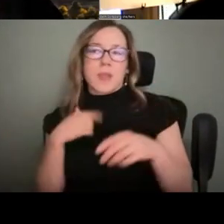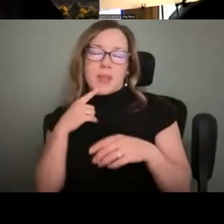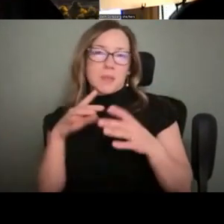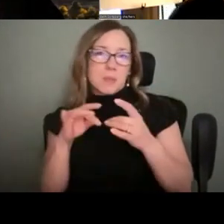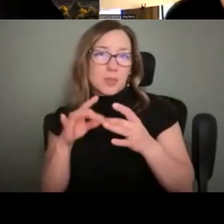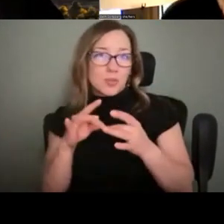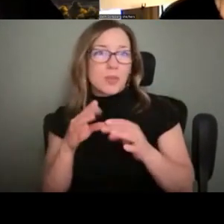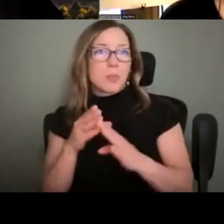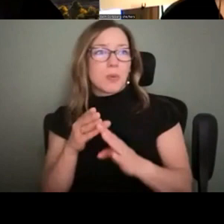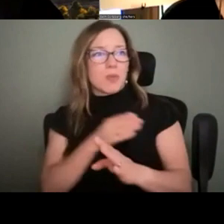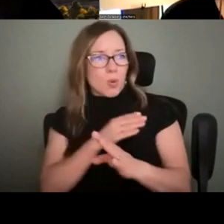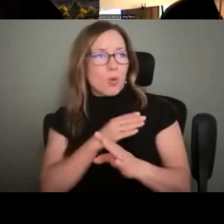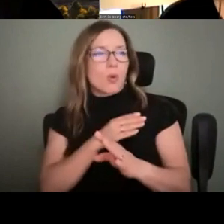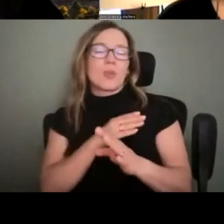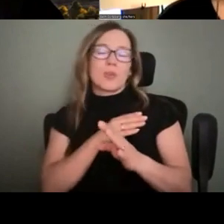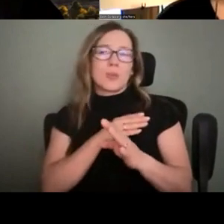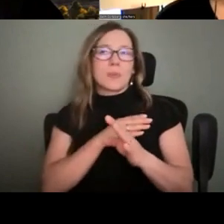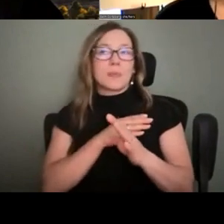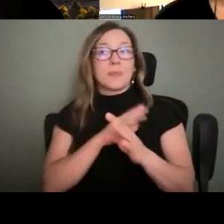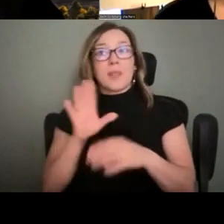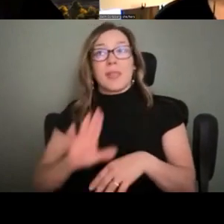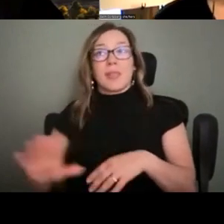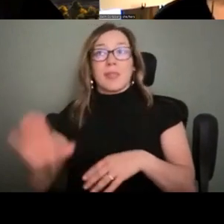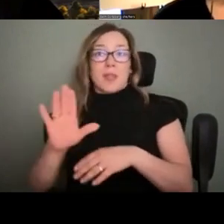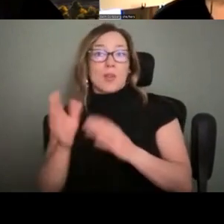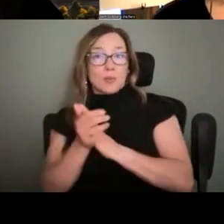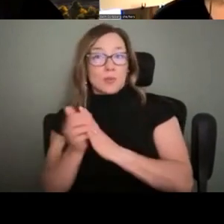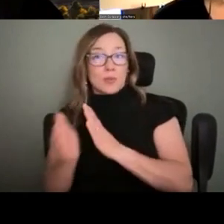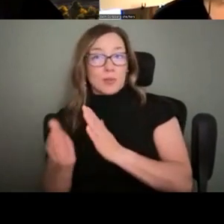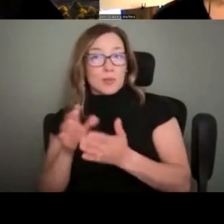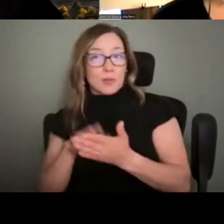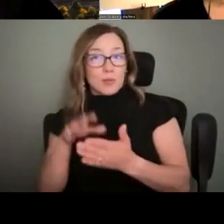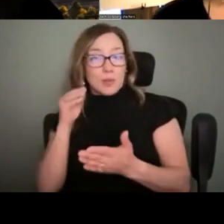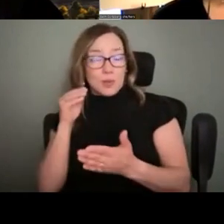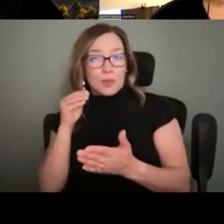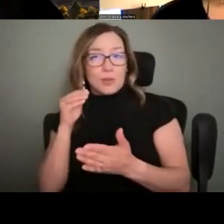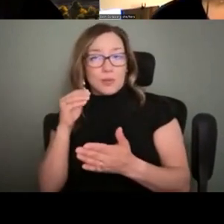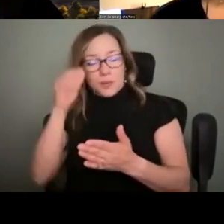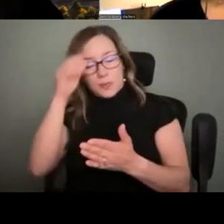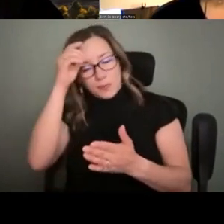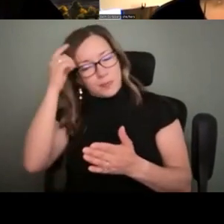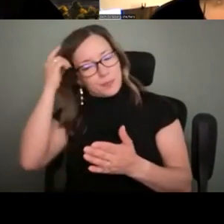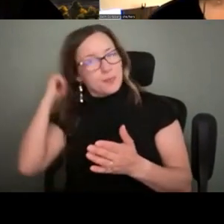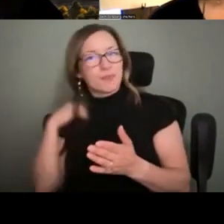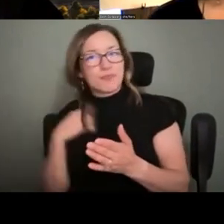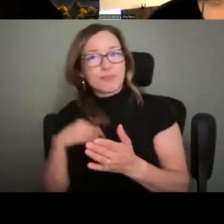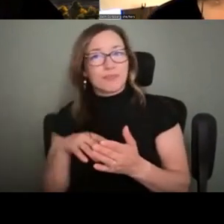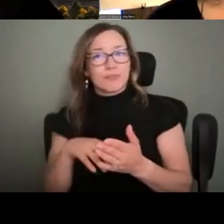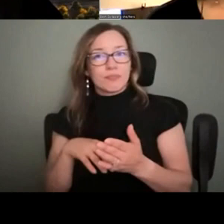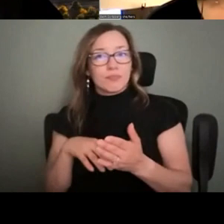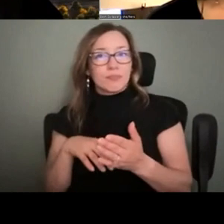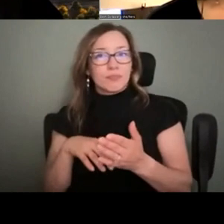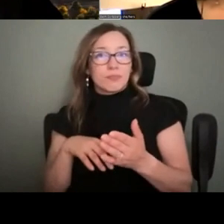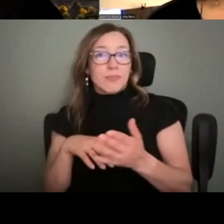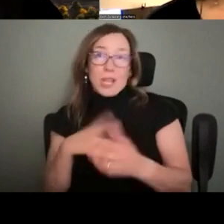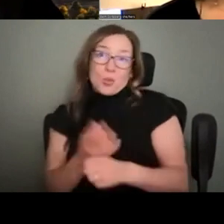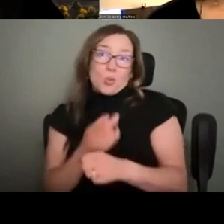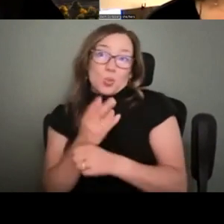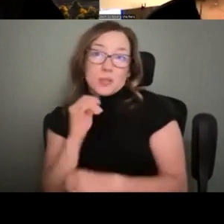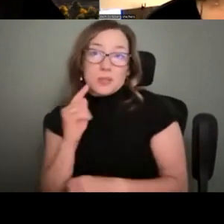to, you know, put the skills that they learned, you know, really at the front line, to put those skills to